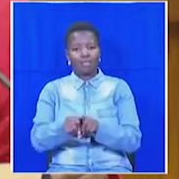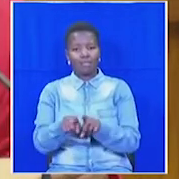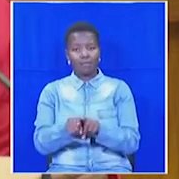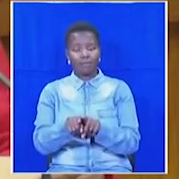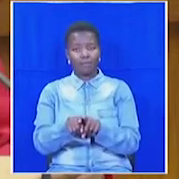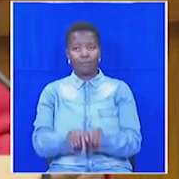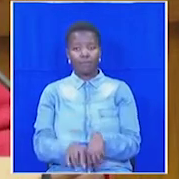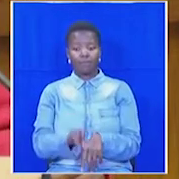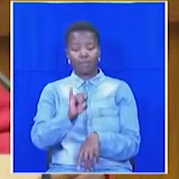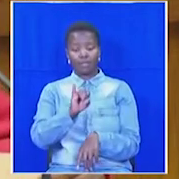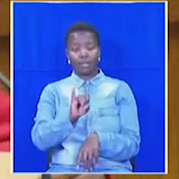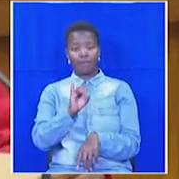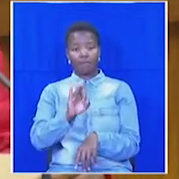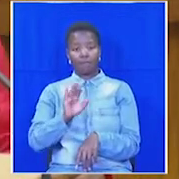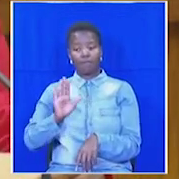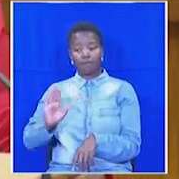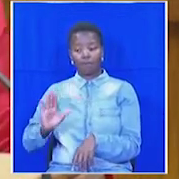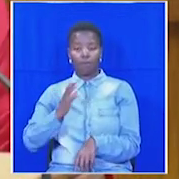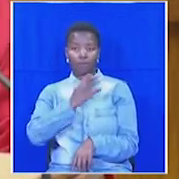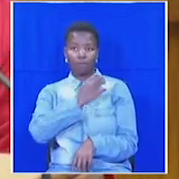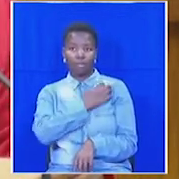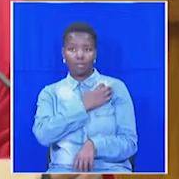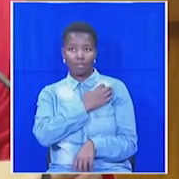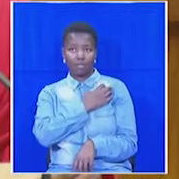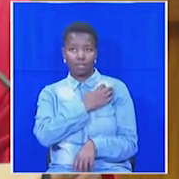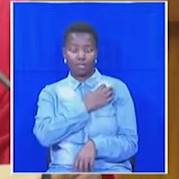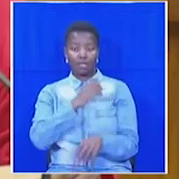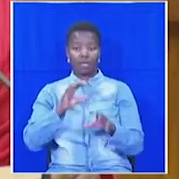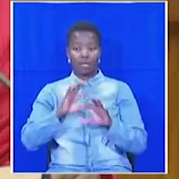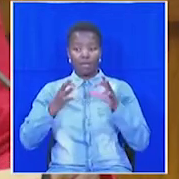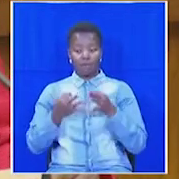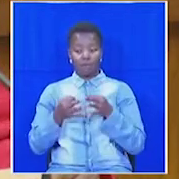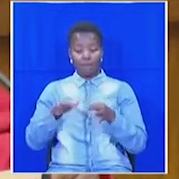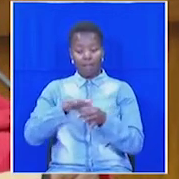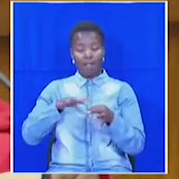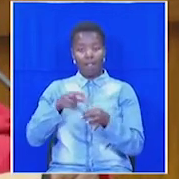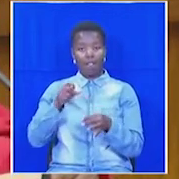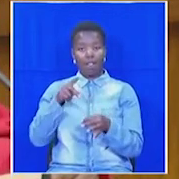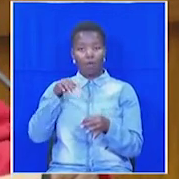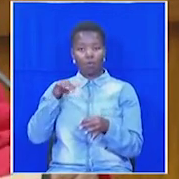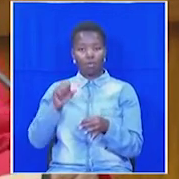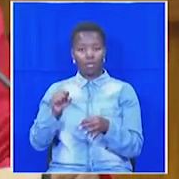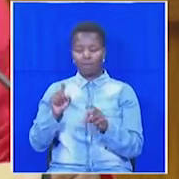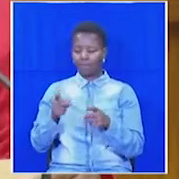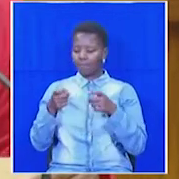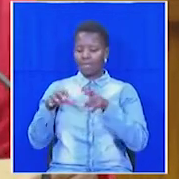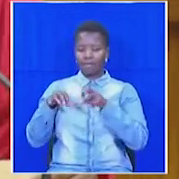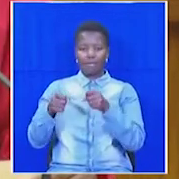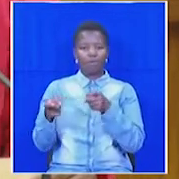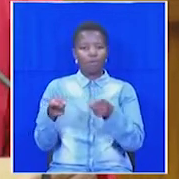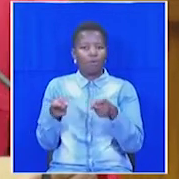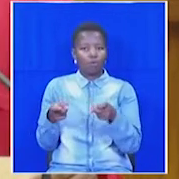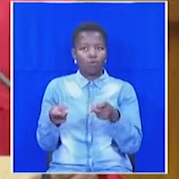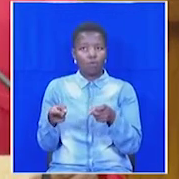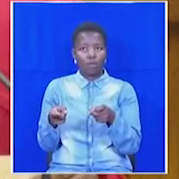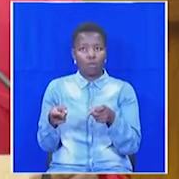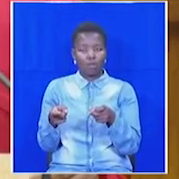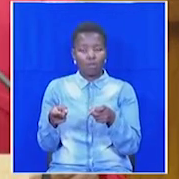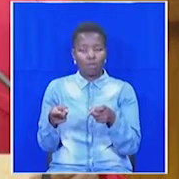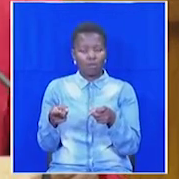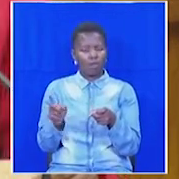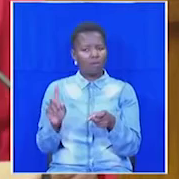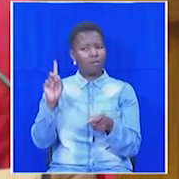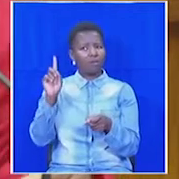and facilitation, on the point of order, Chair. Gupta state capture would have been near impossible, if not difficult.